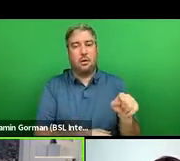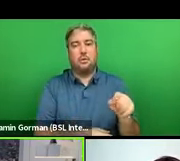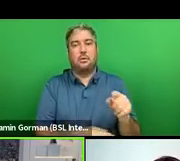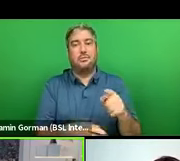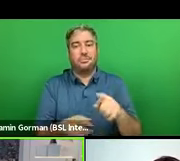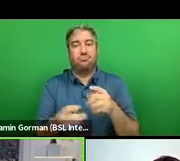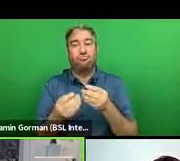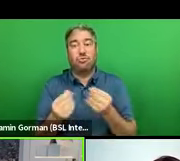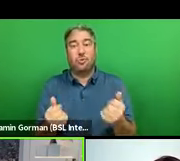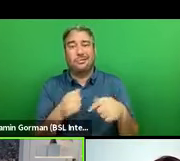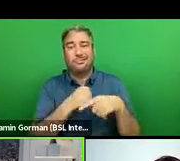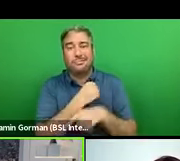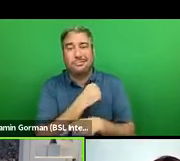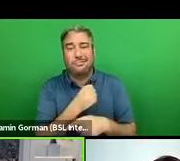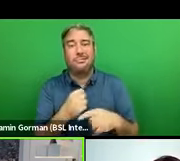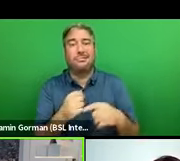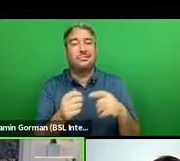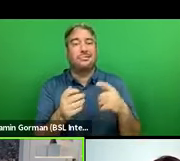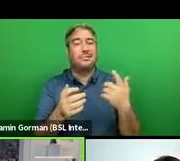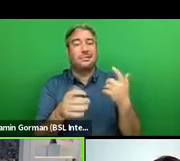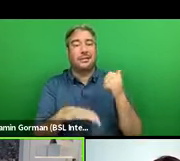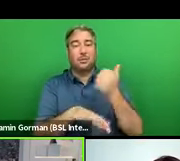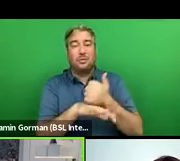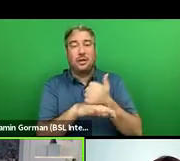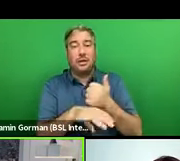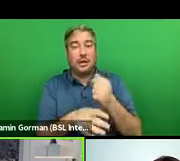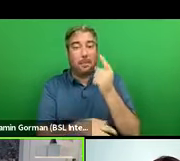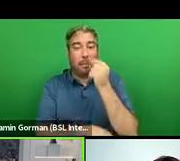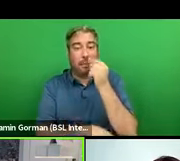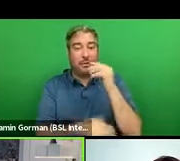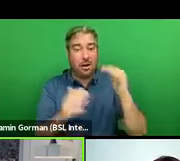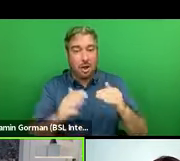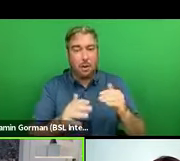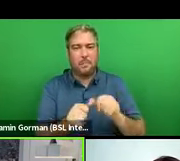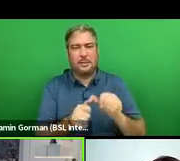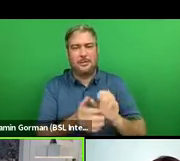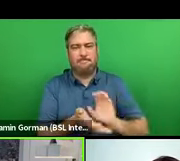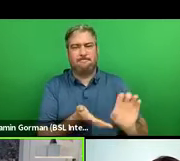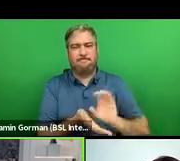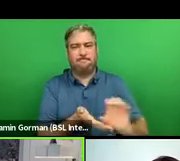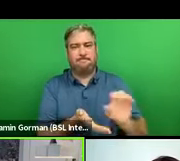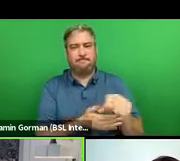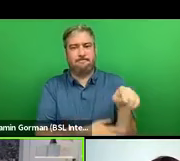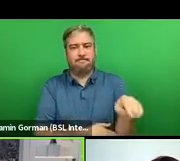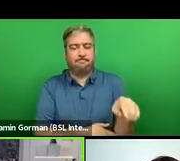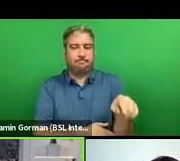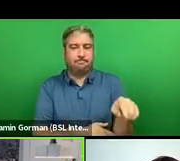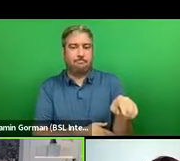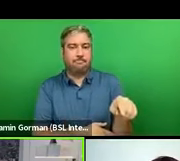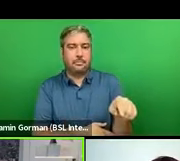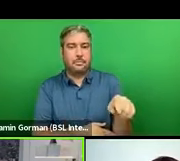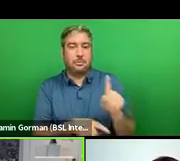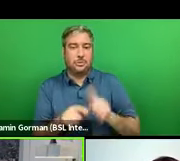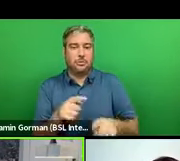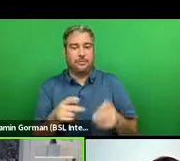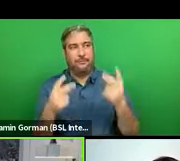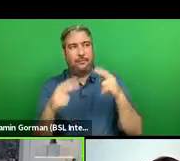I think that would be the best bet that, especially from the point of view of government, can make. Estu